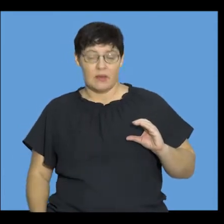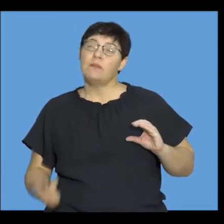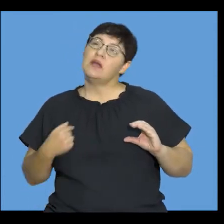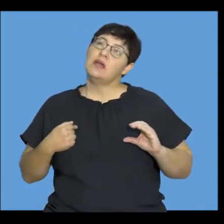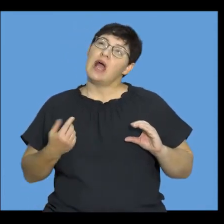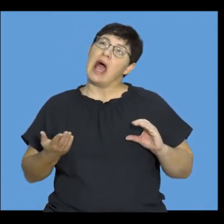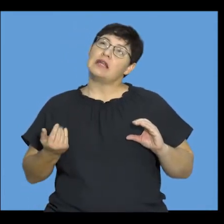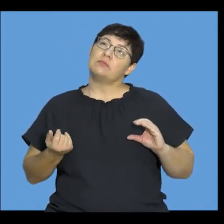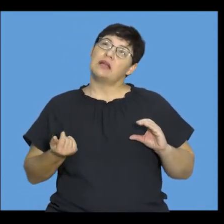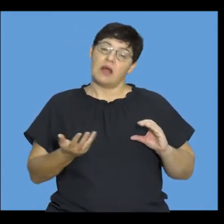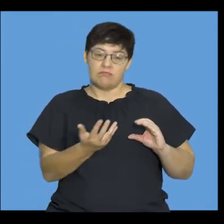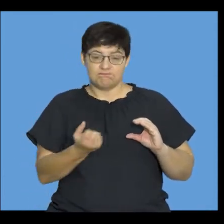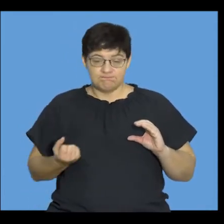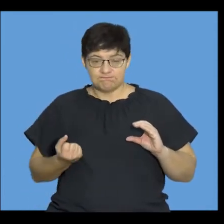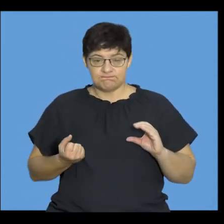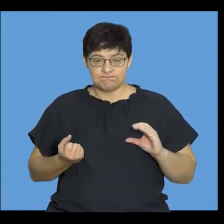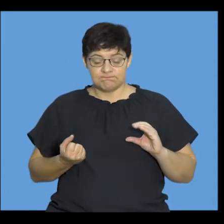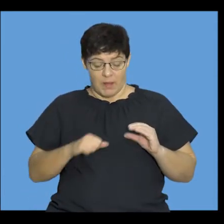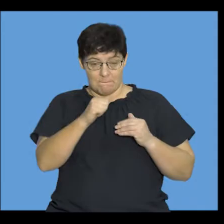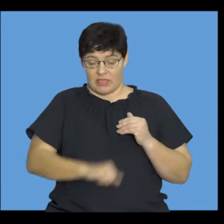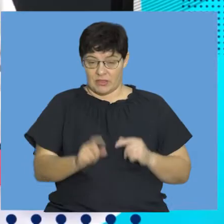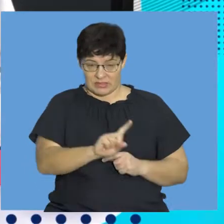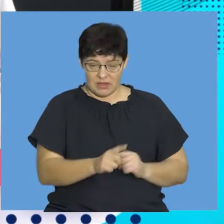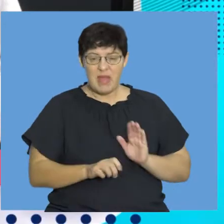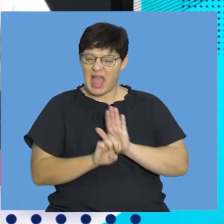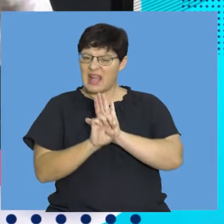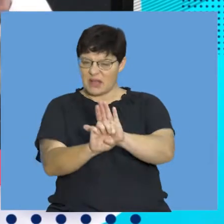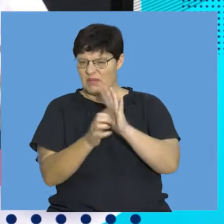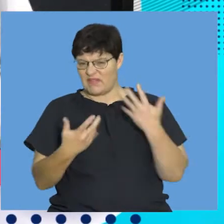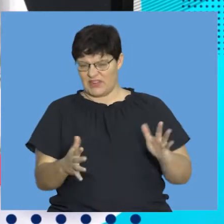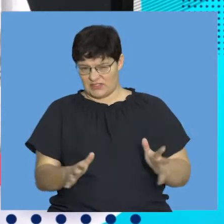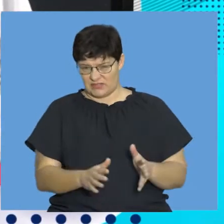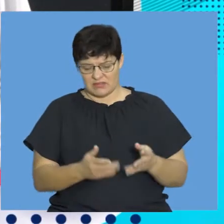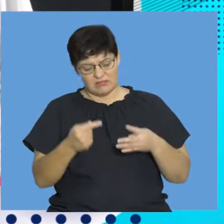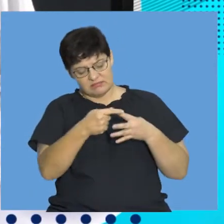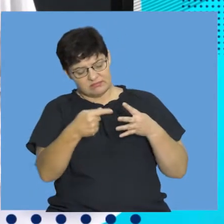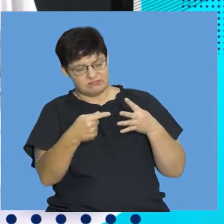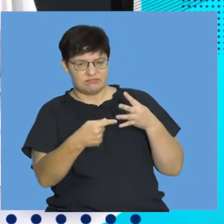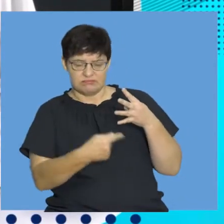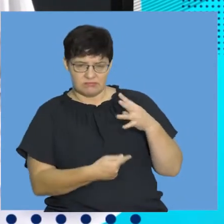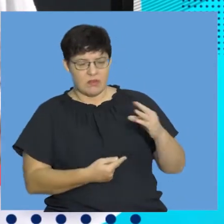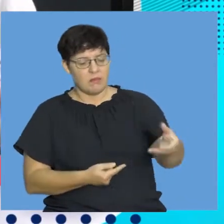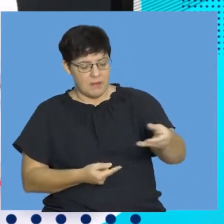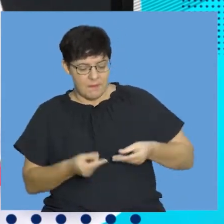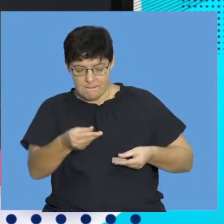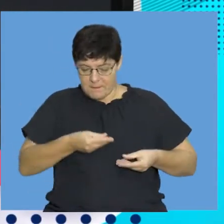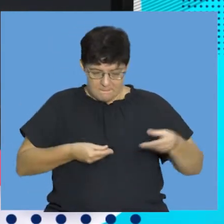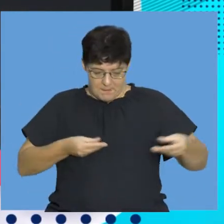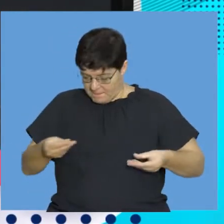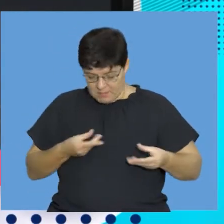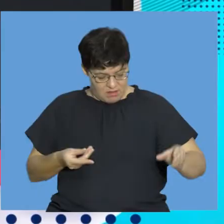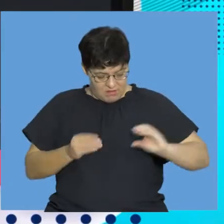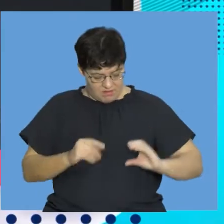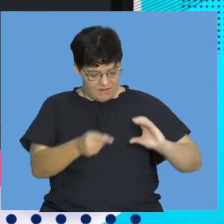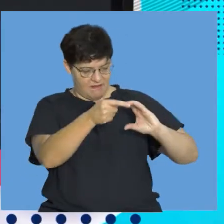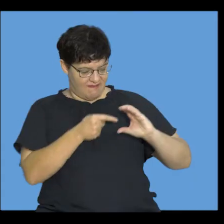to receive in this month? And I gave you examples of what the possible incomes that you may have in that month. And then